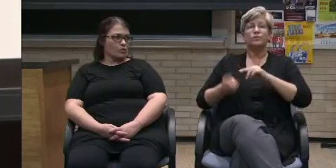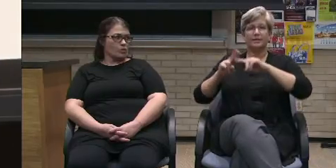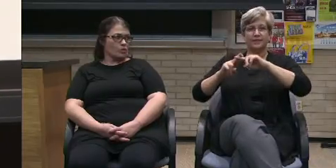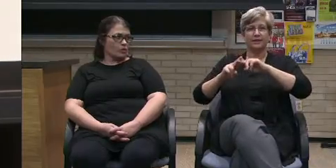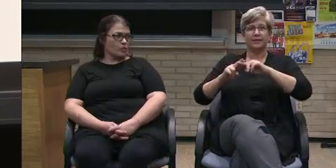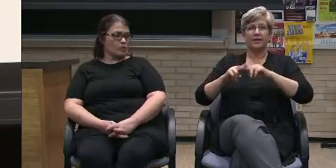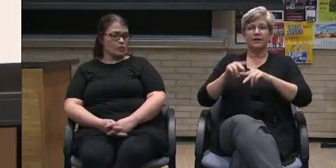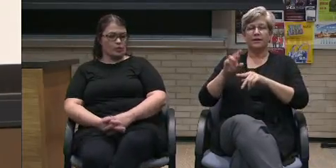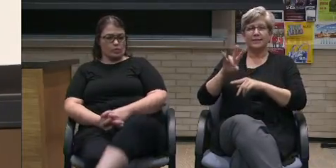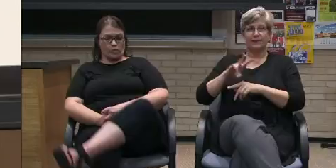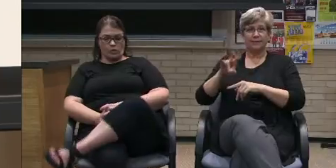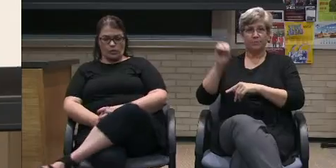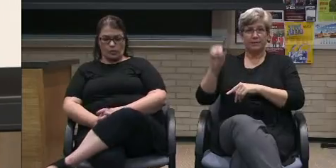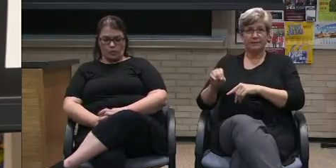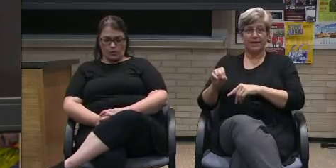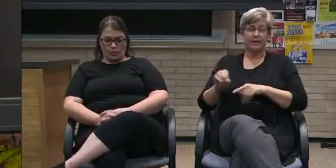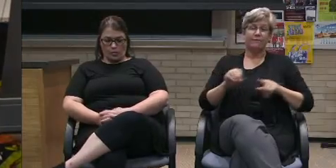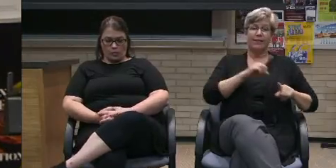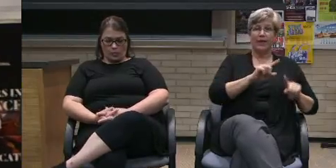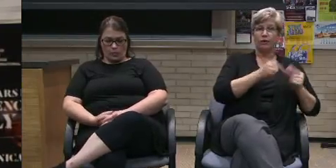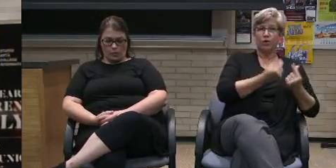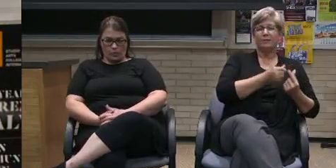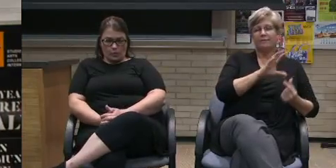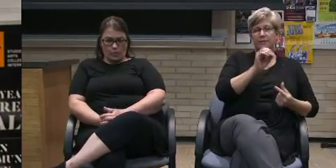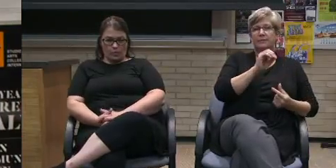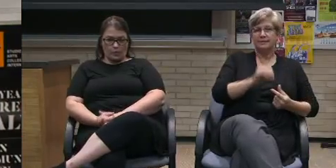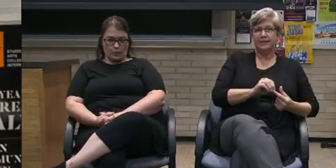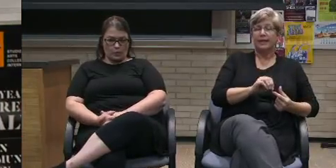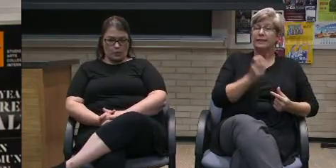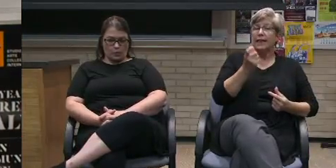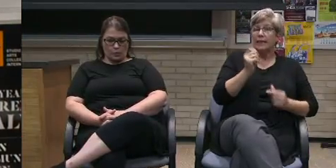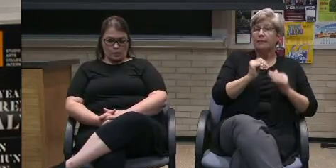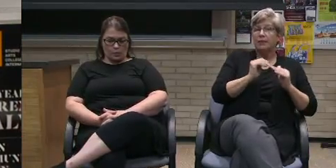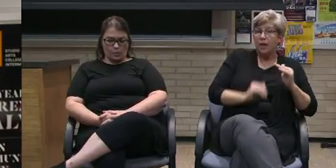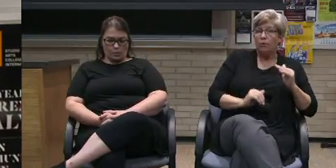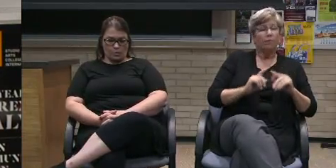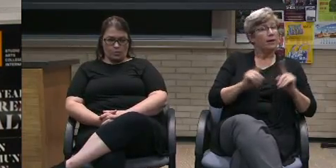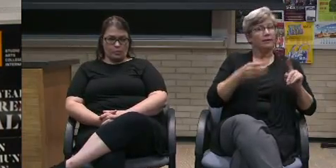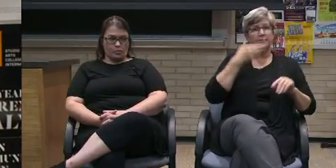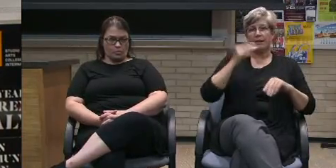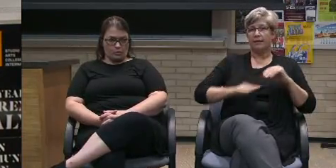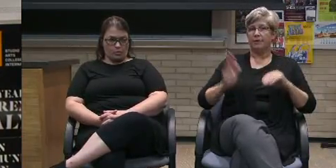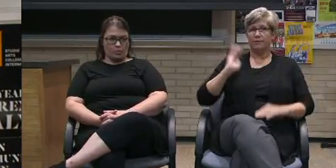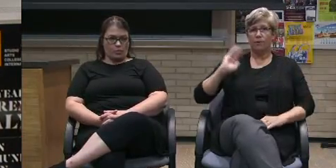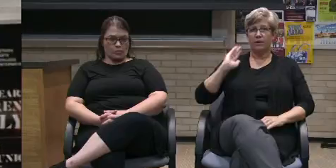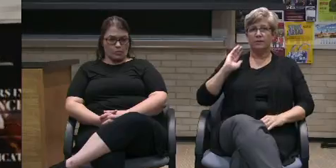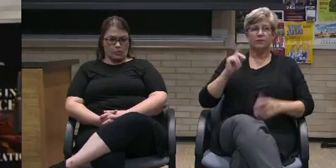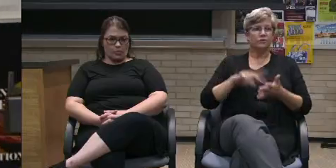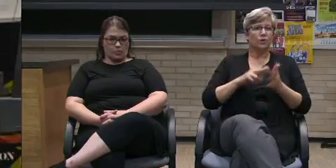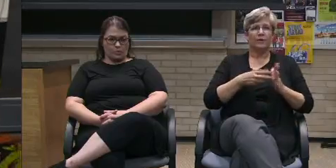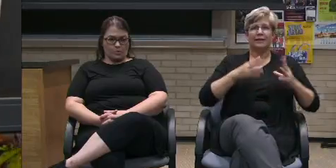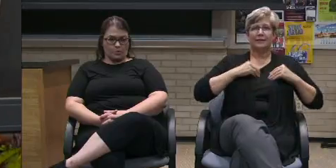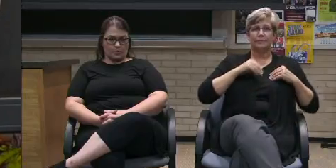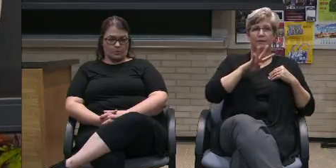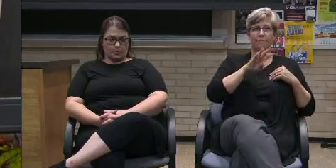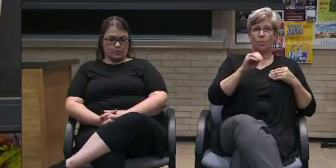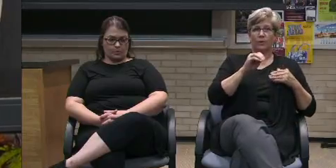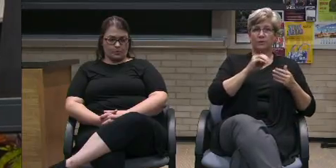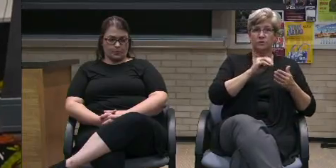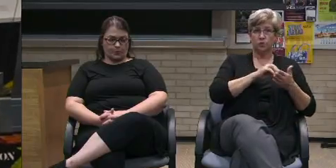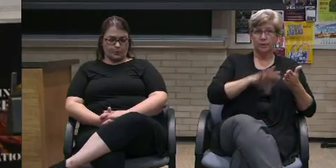50%. So yes, it's a little lower, but it's way higher. And so we took 40 students, 21 of them were back this